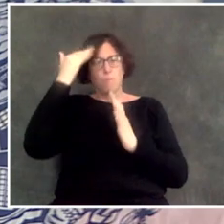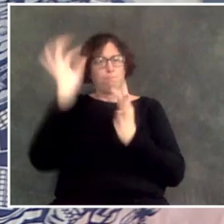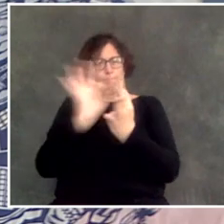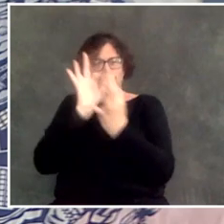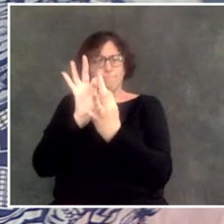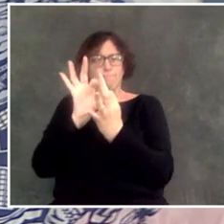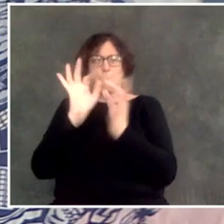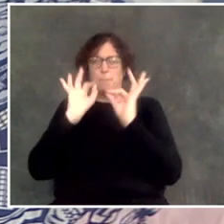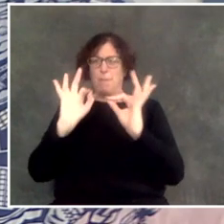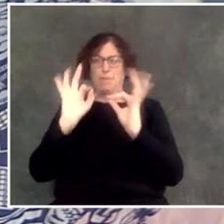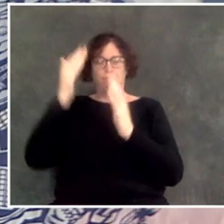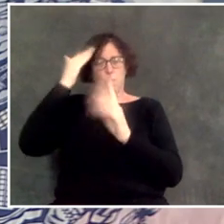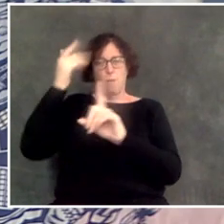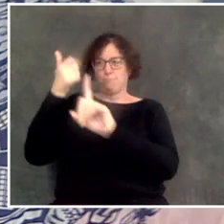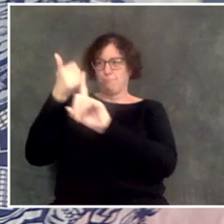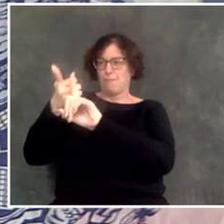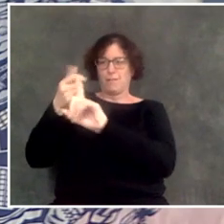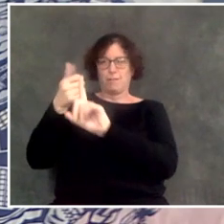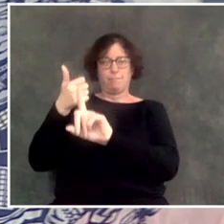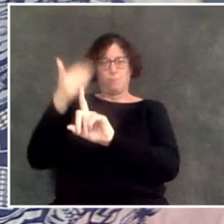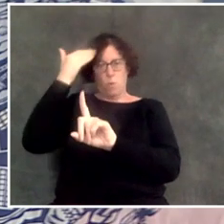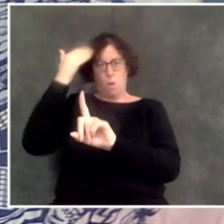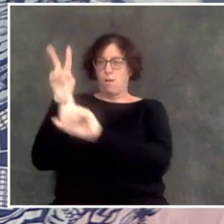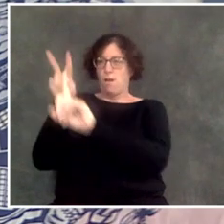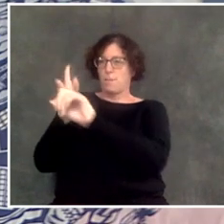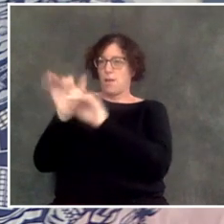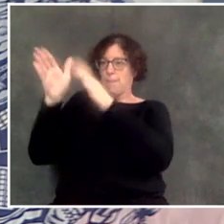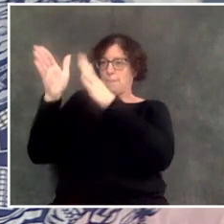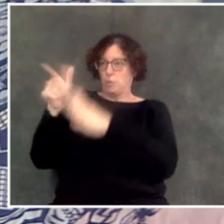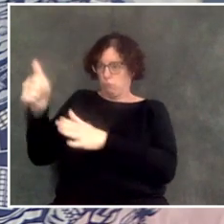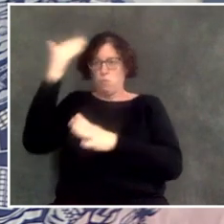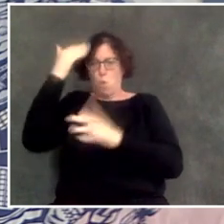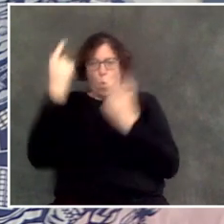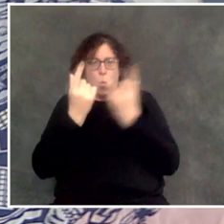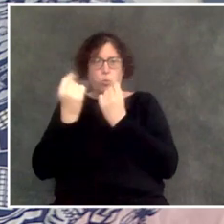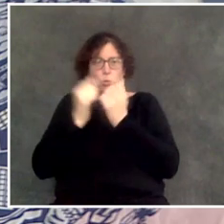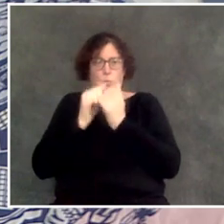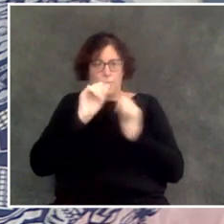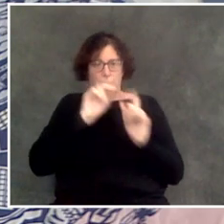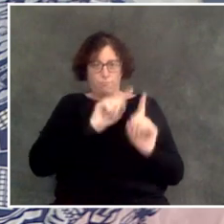orchestra. And I want to thank her for the extraordinary job she's doing.